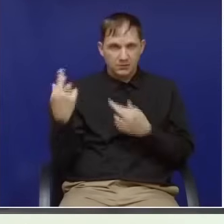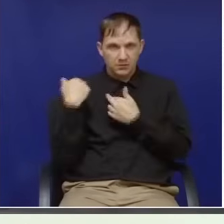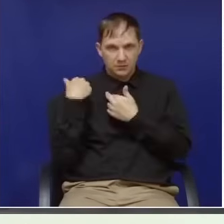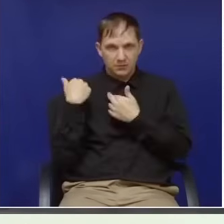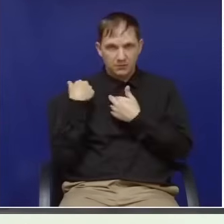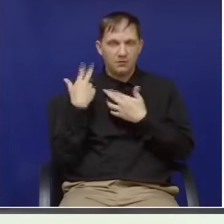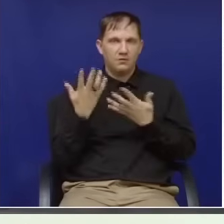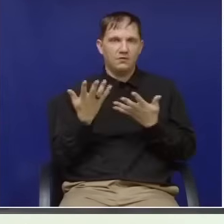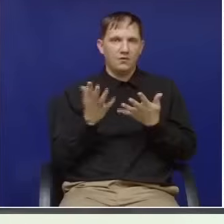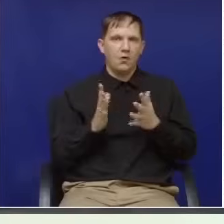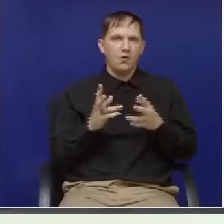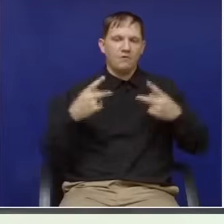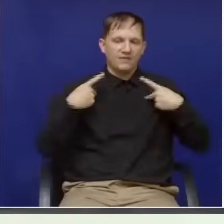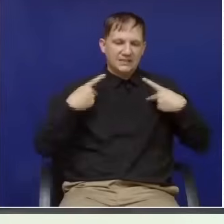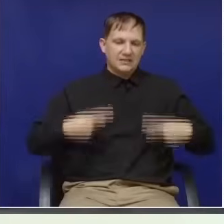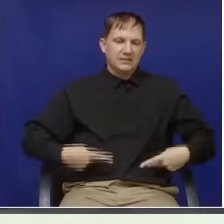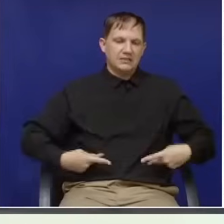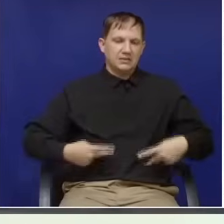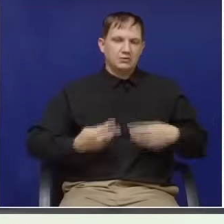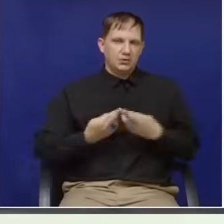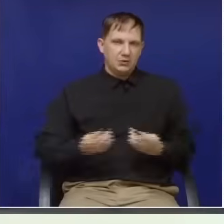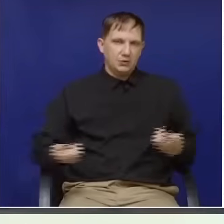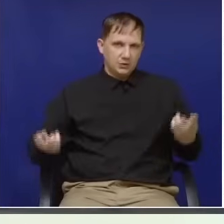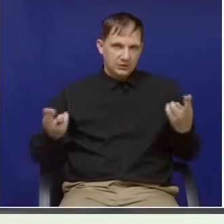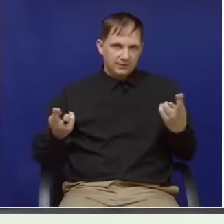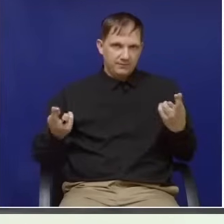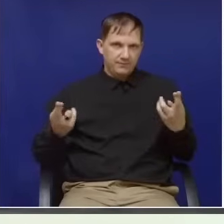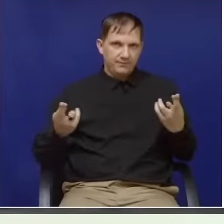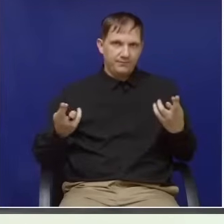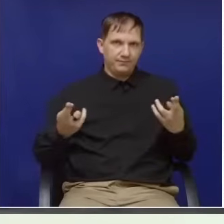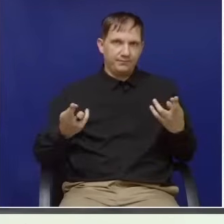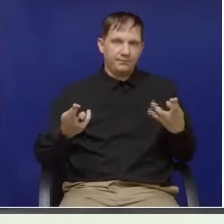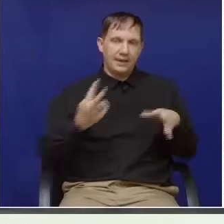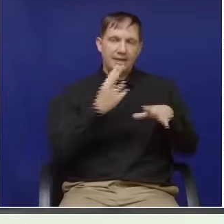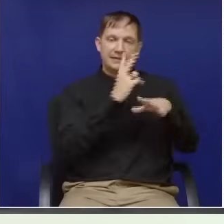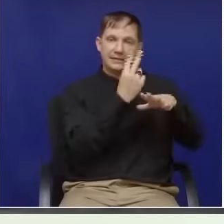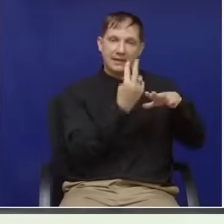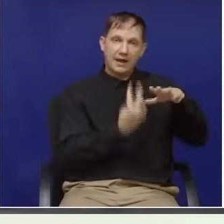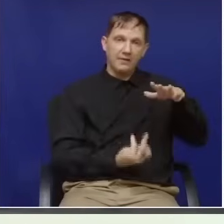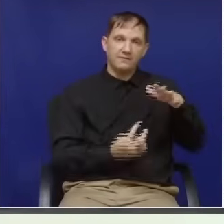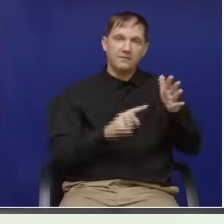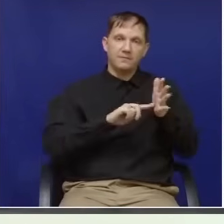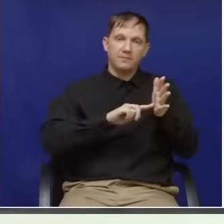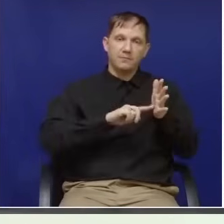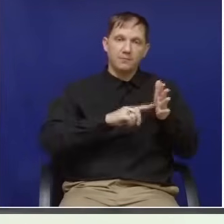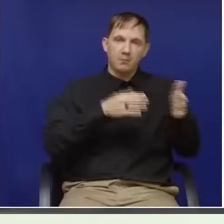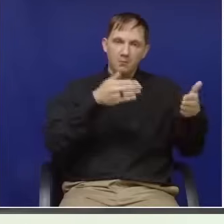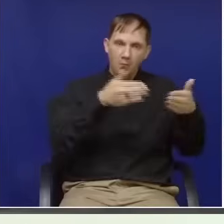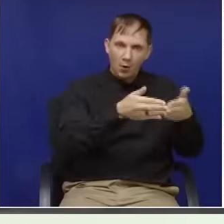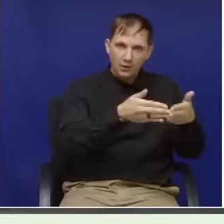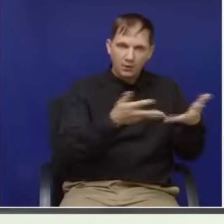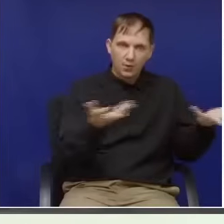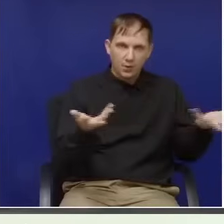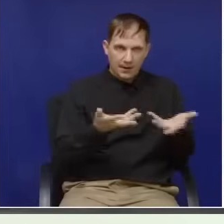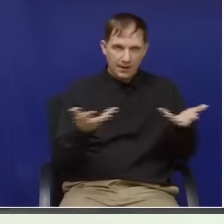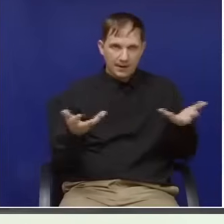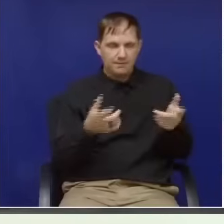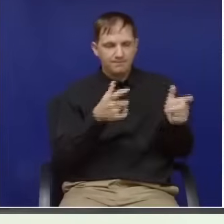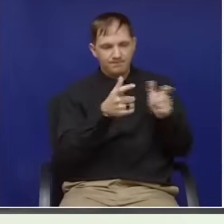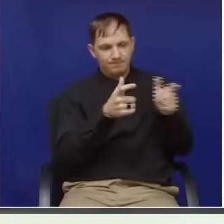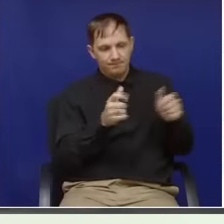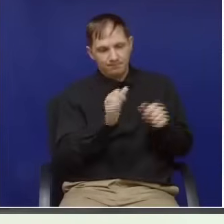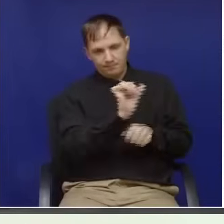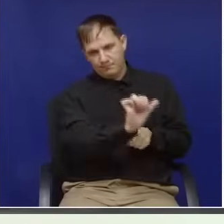physical resource at dive points. The dive points within the provinces are under the command of provincial